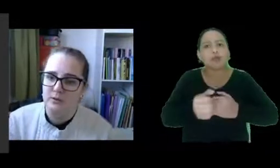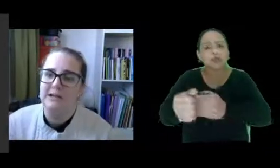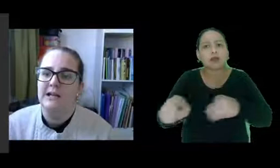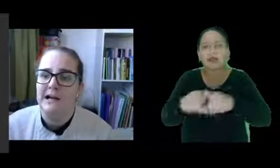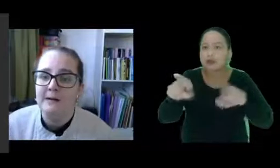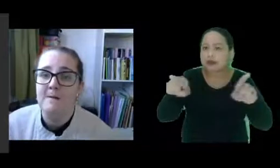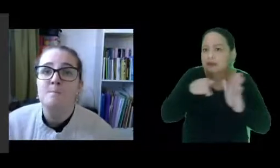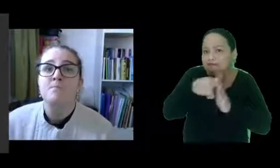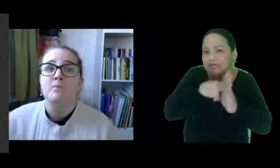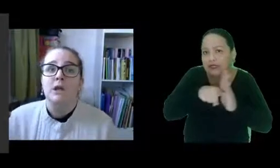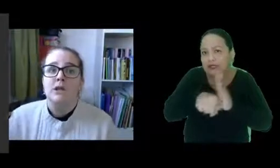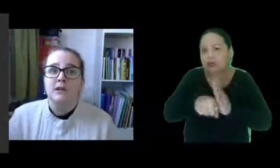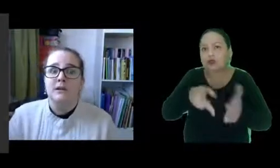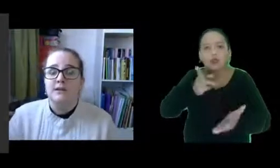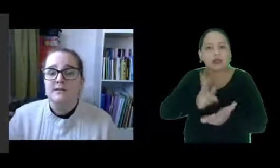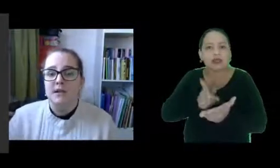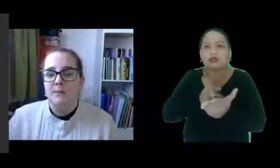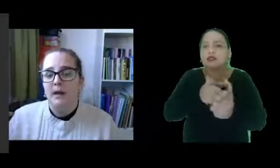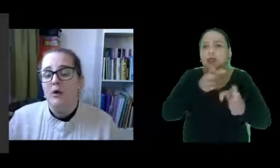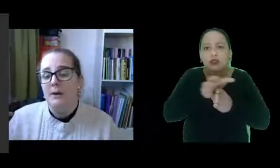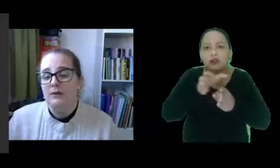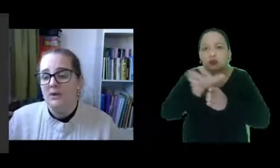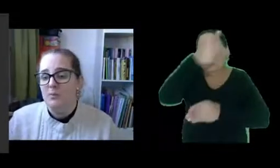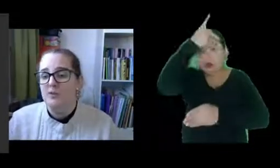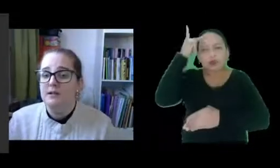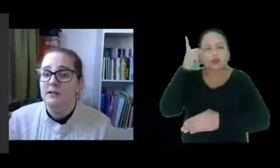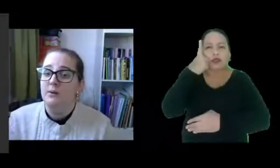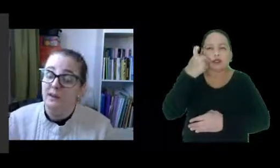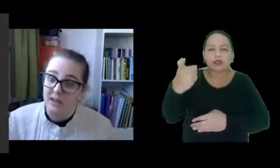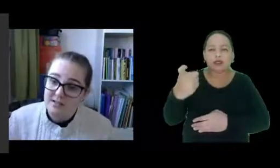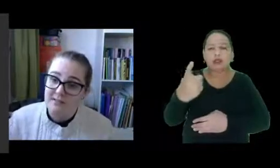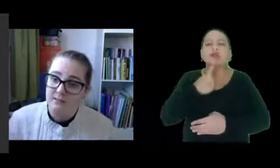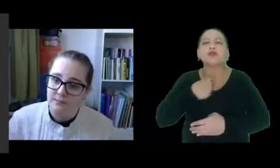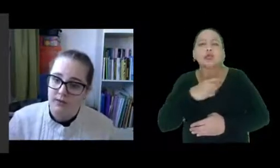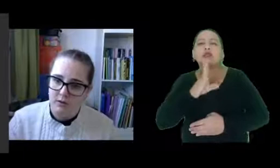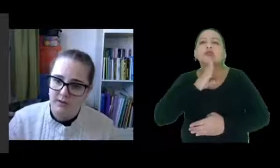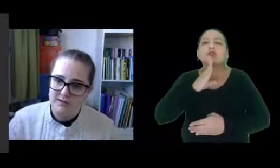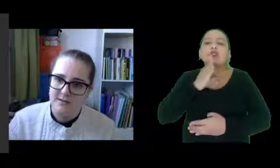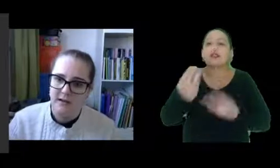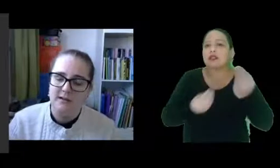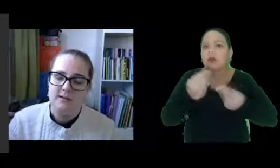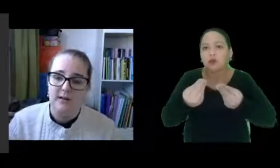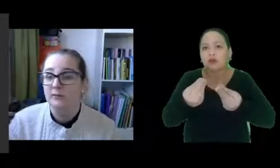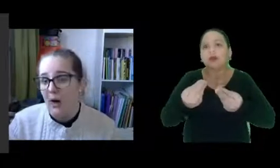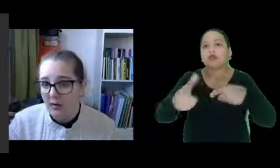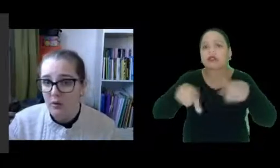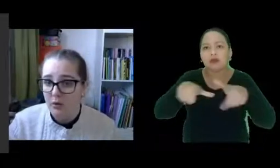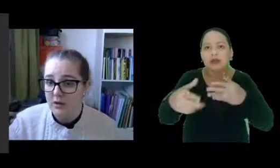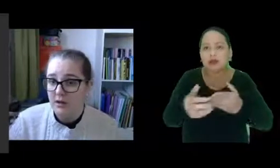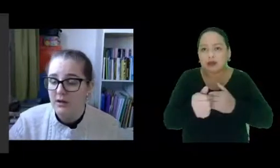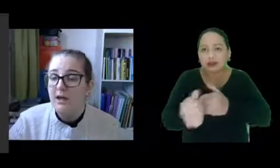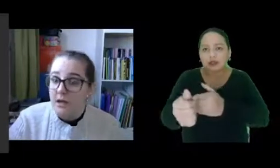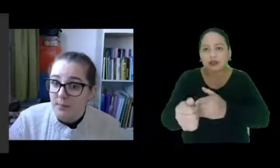a researcher in the field, and I always recommend people who are interested in knowing or acting as a guide, that look